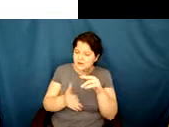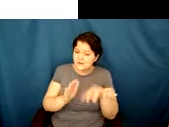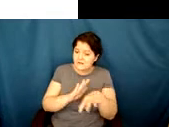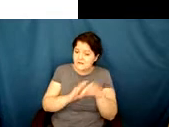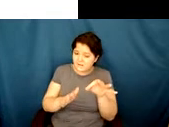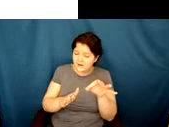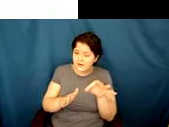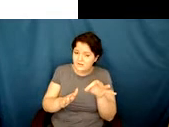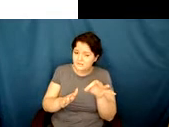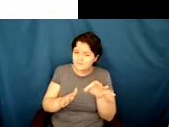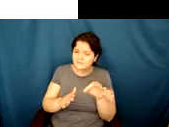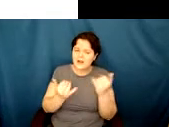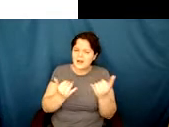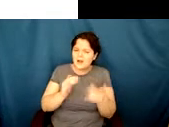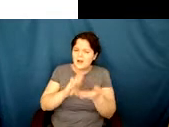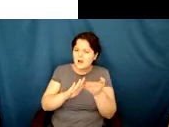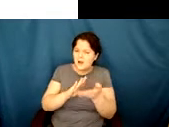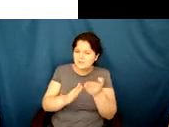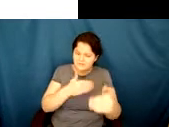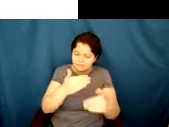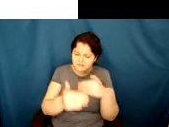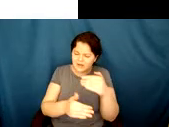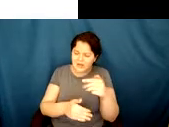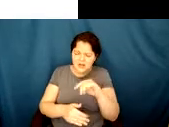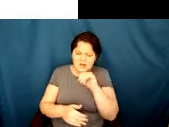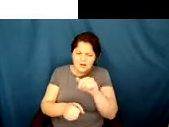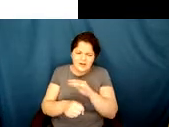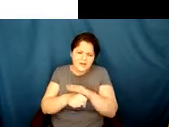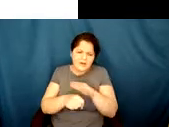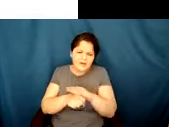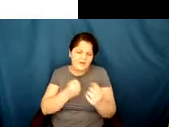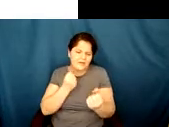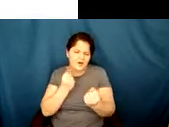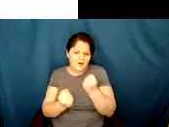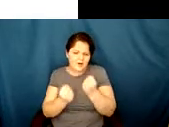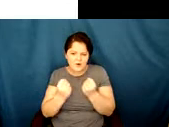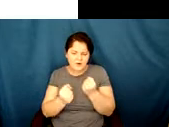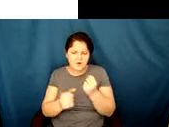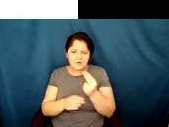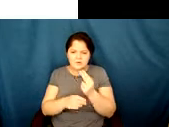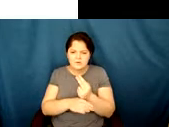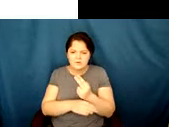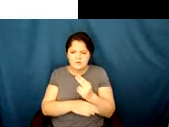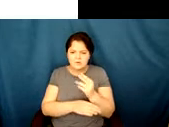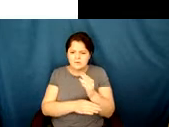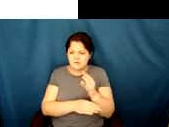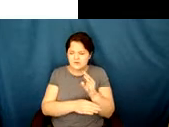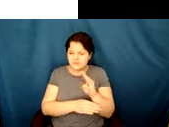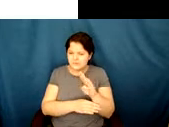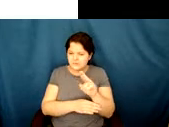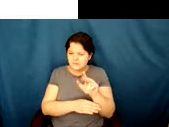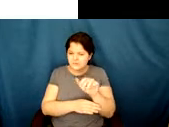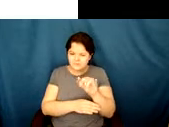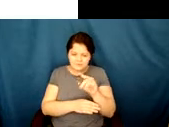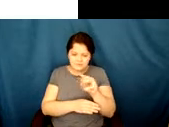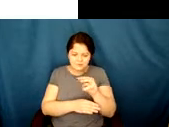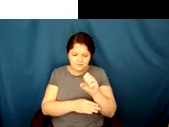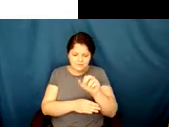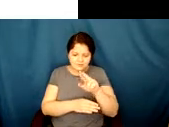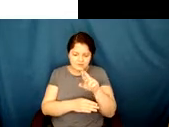things operate today, there aren't quite enough cars using Biltmore to justify the signal